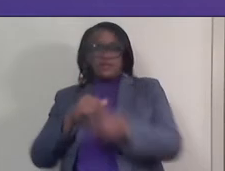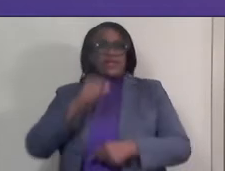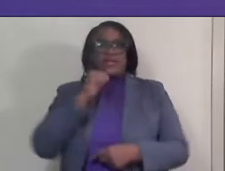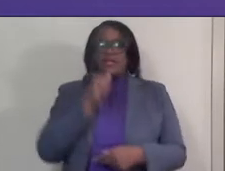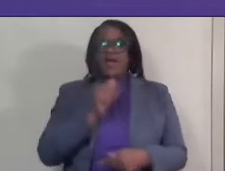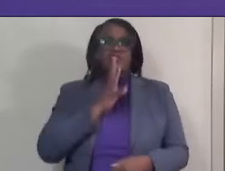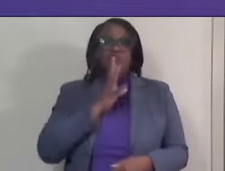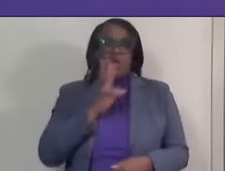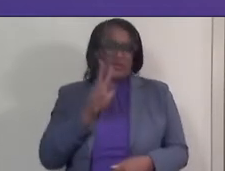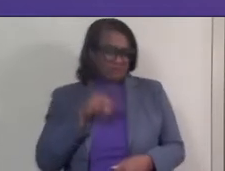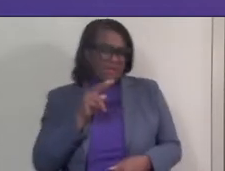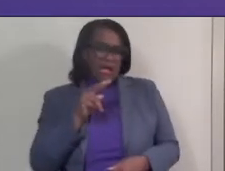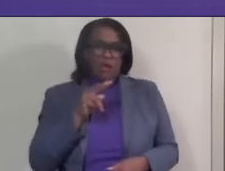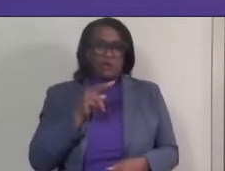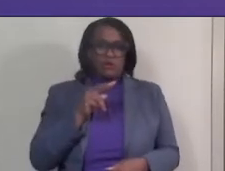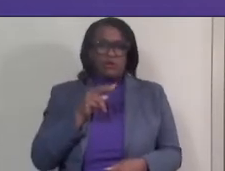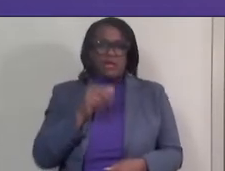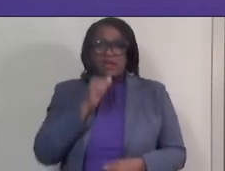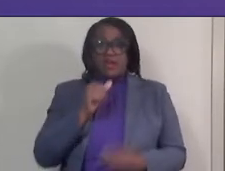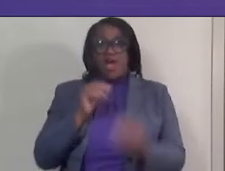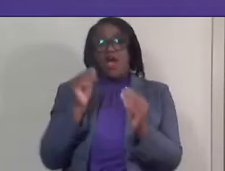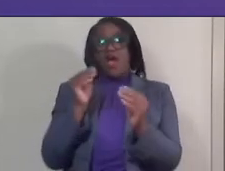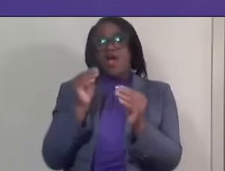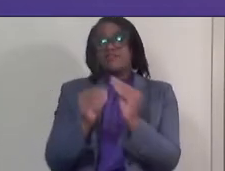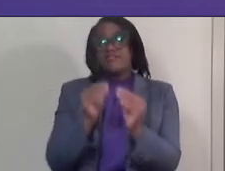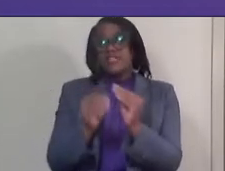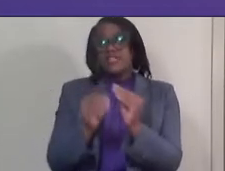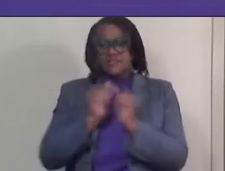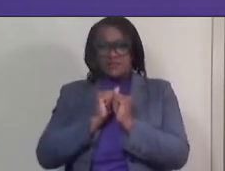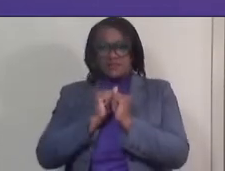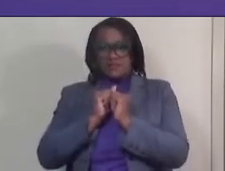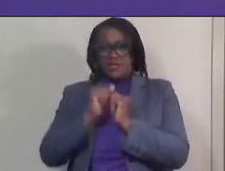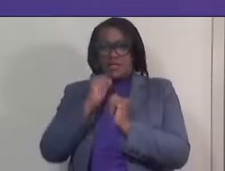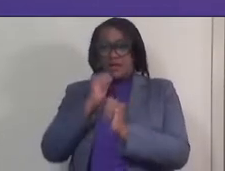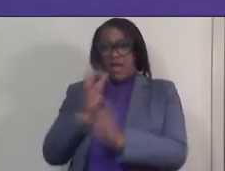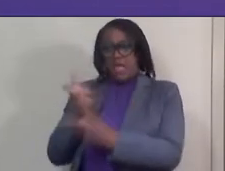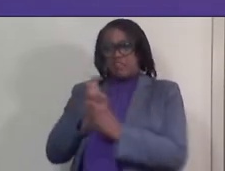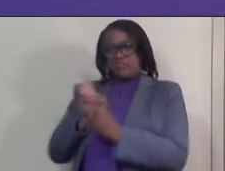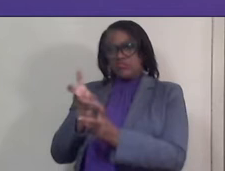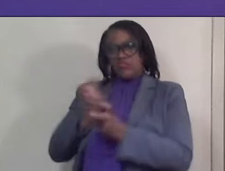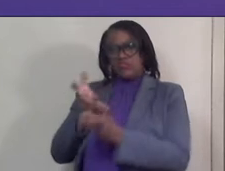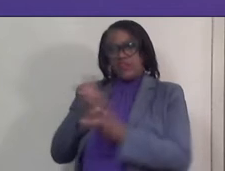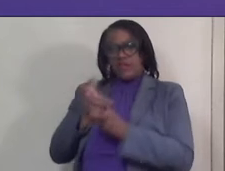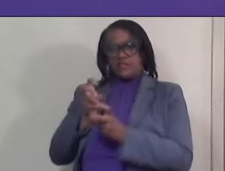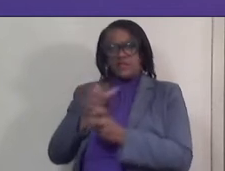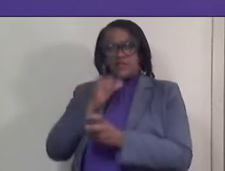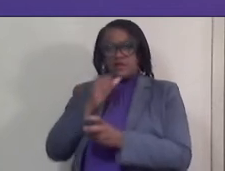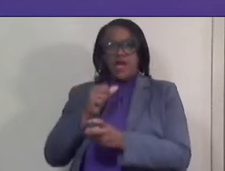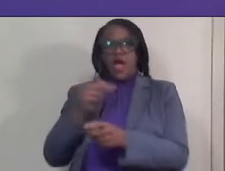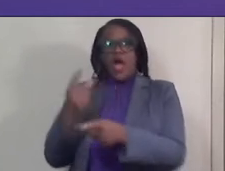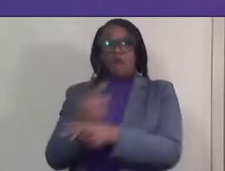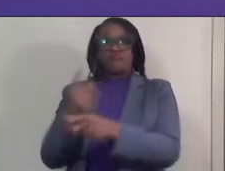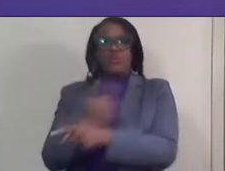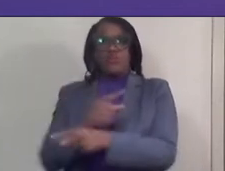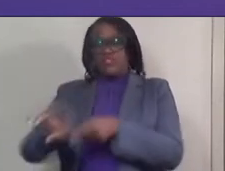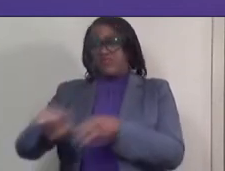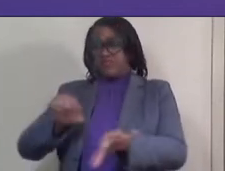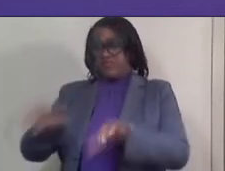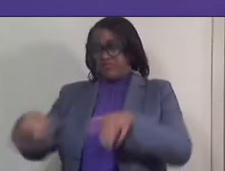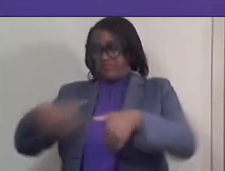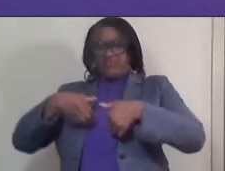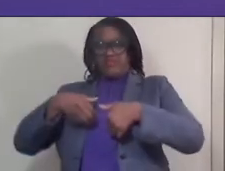top-down, not fixed, not extractive, not appropriative.